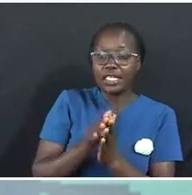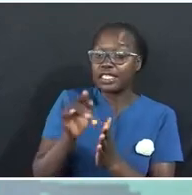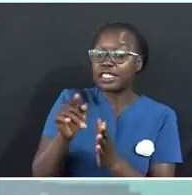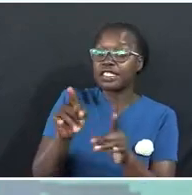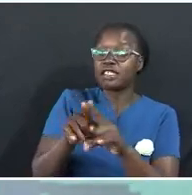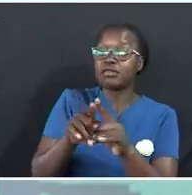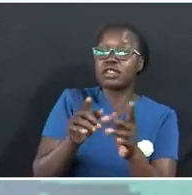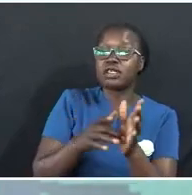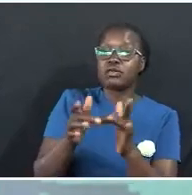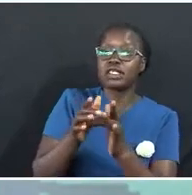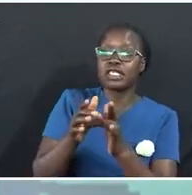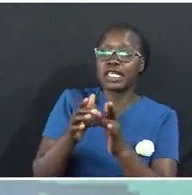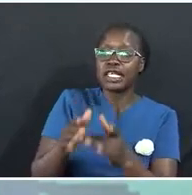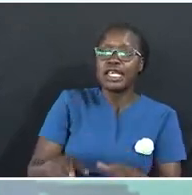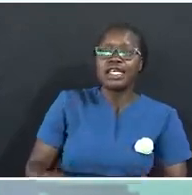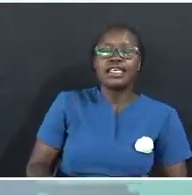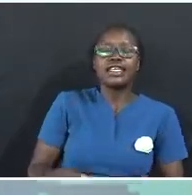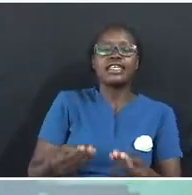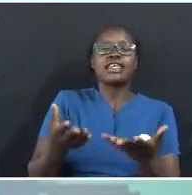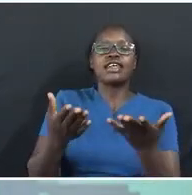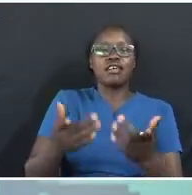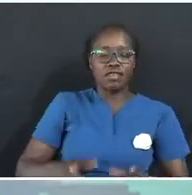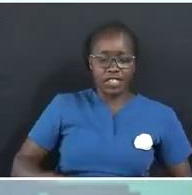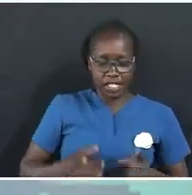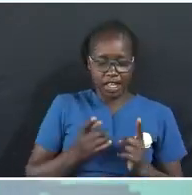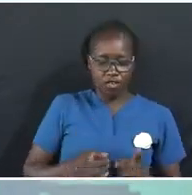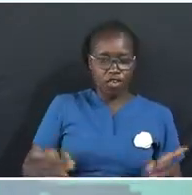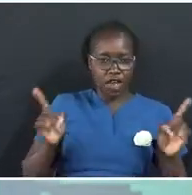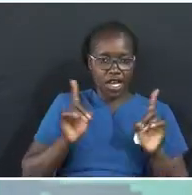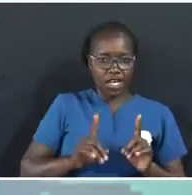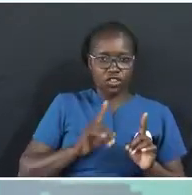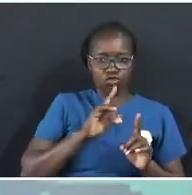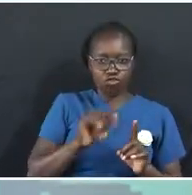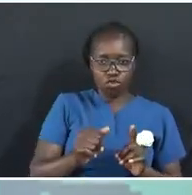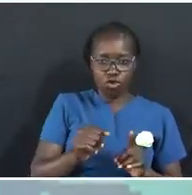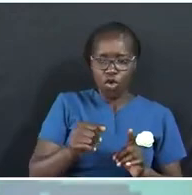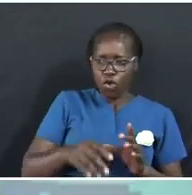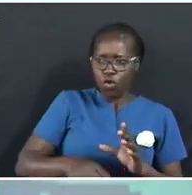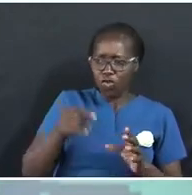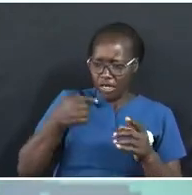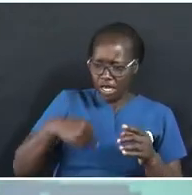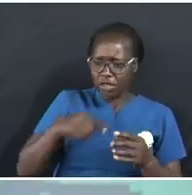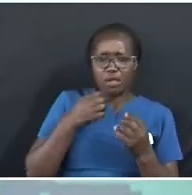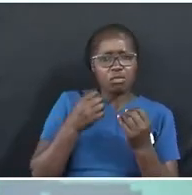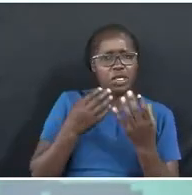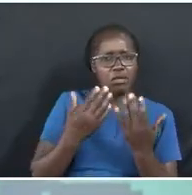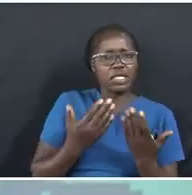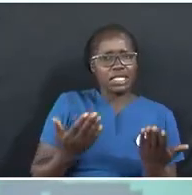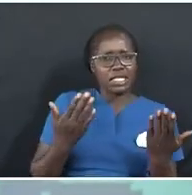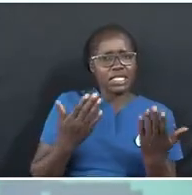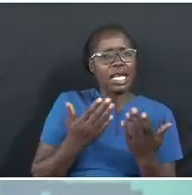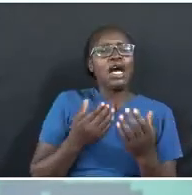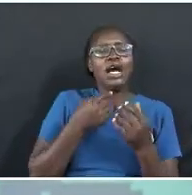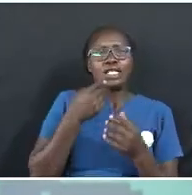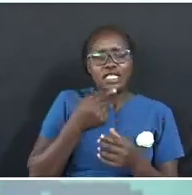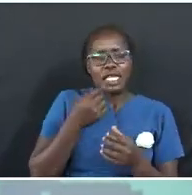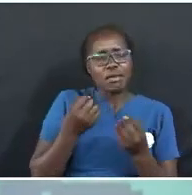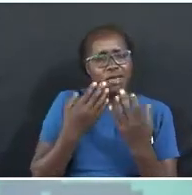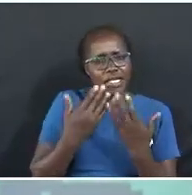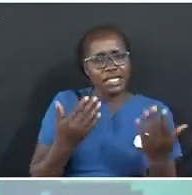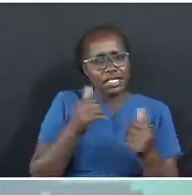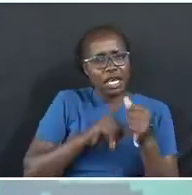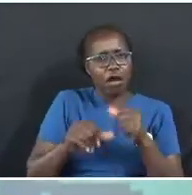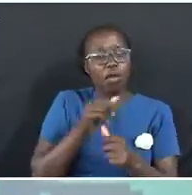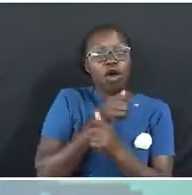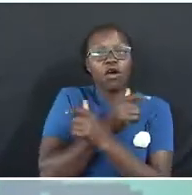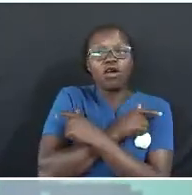Jesus, he laid down his life for us. So he might have said many things about love, but once